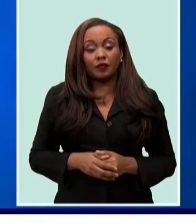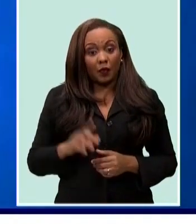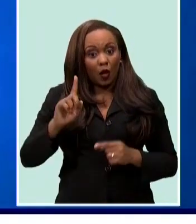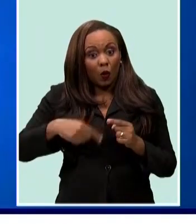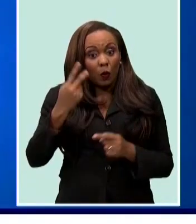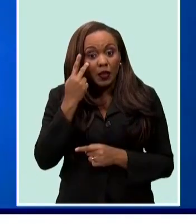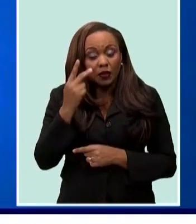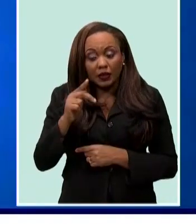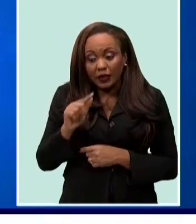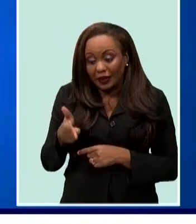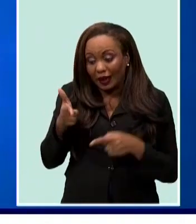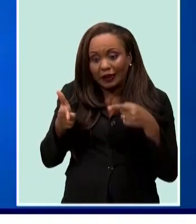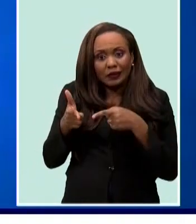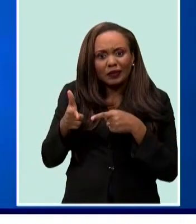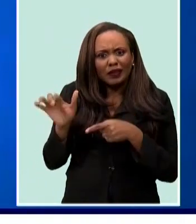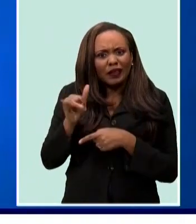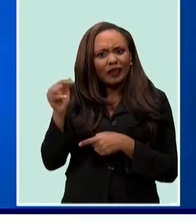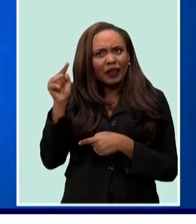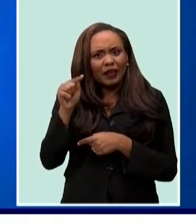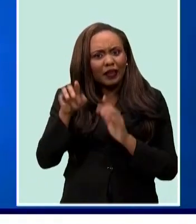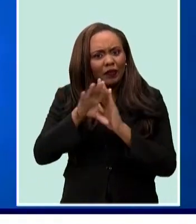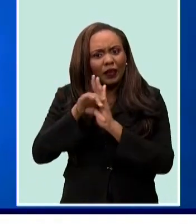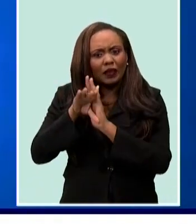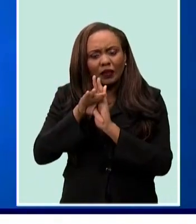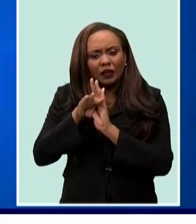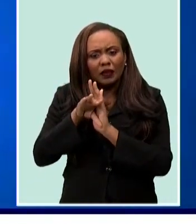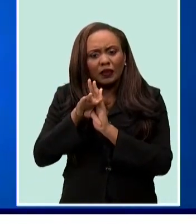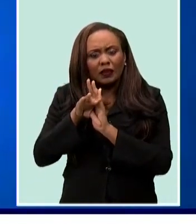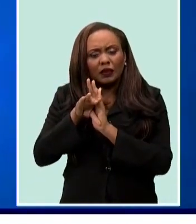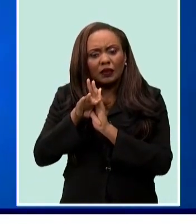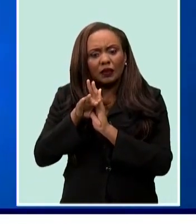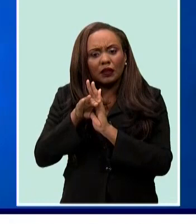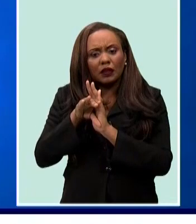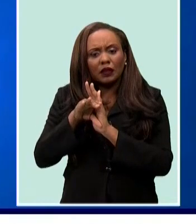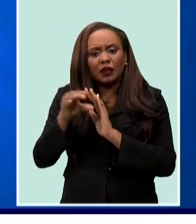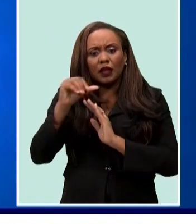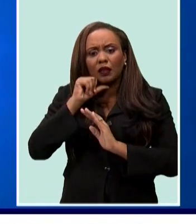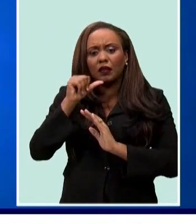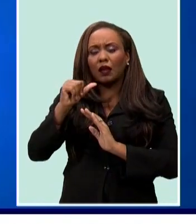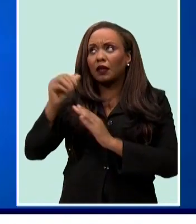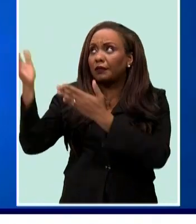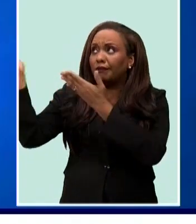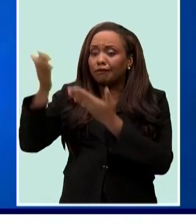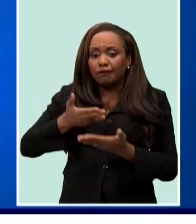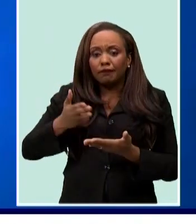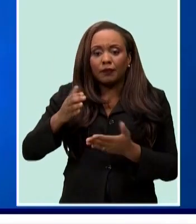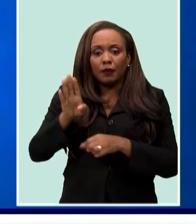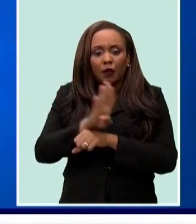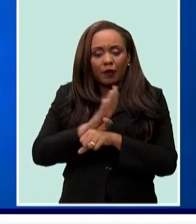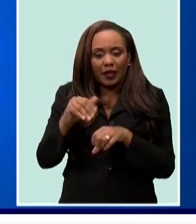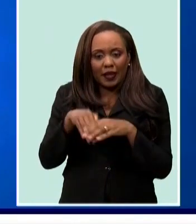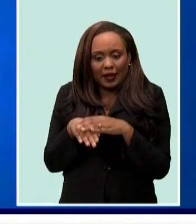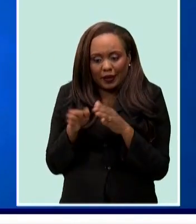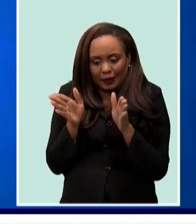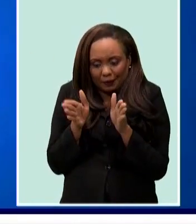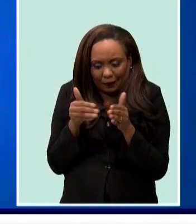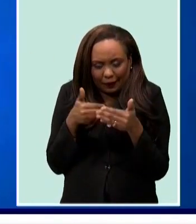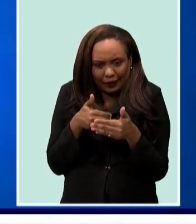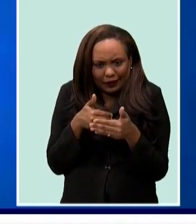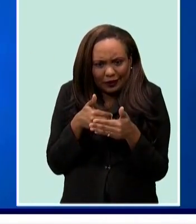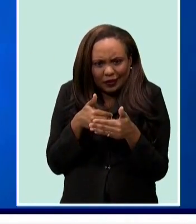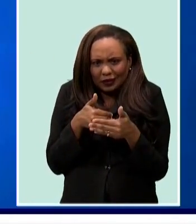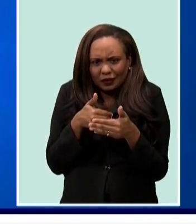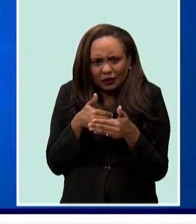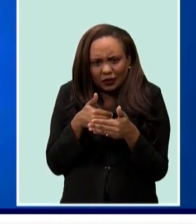size and in those numbers are not coming into Barbados in a little postal packet.